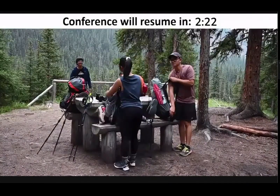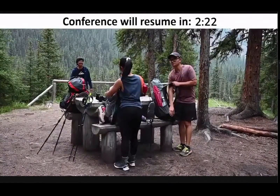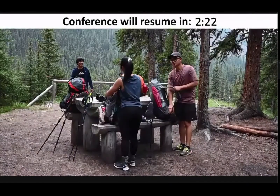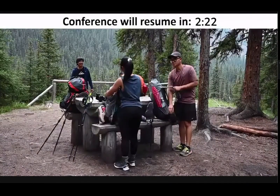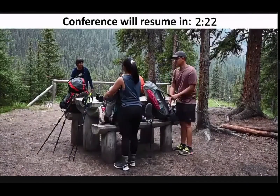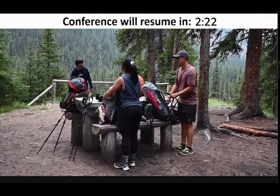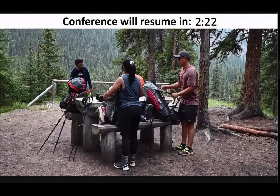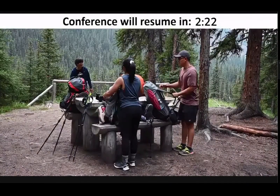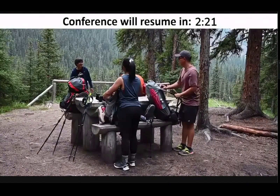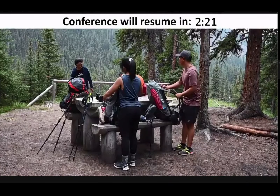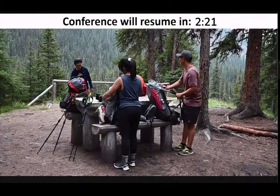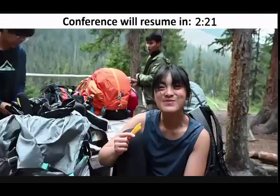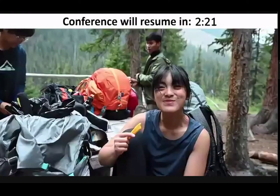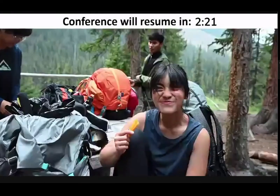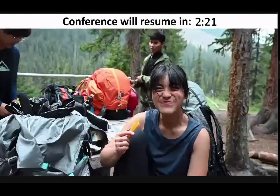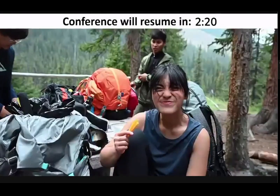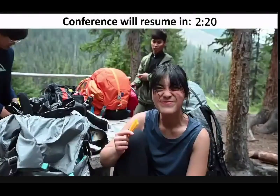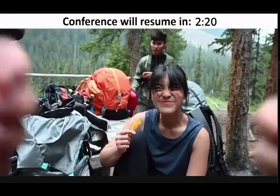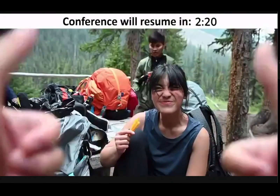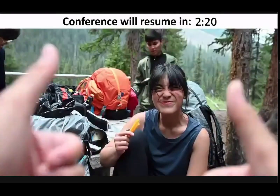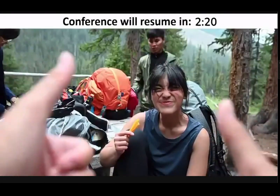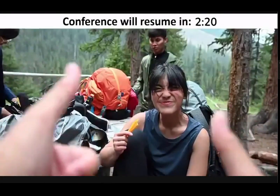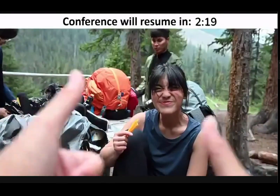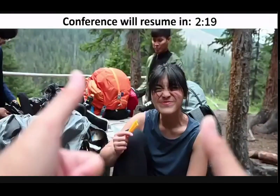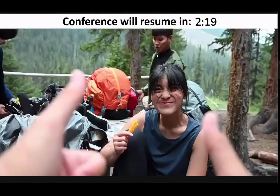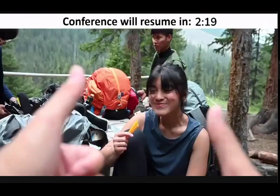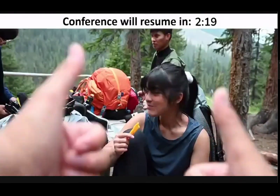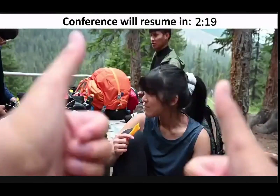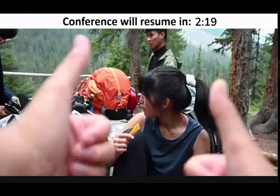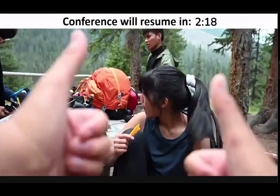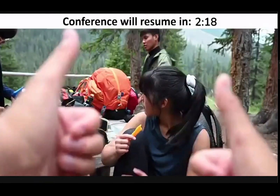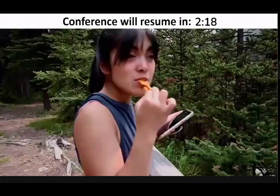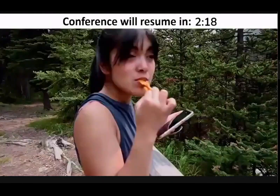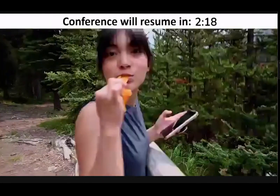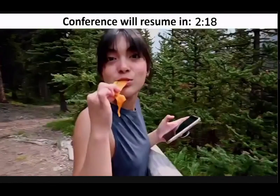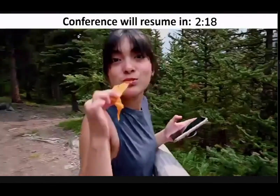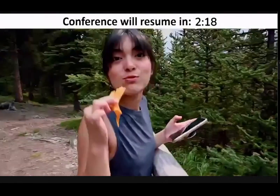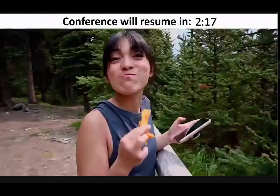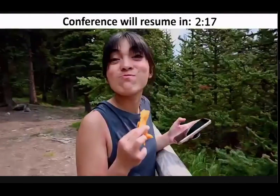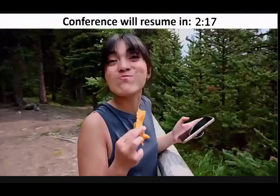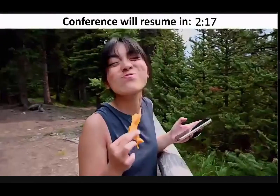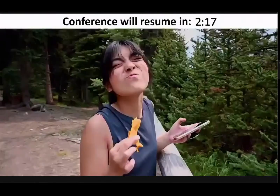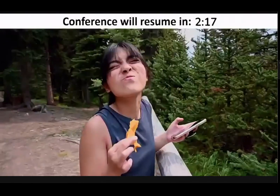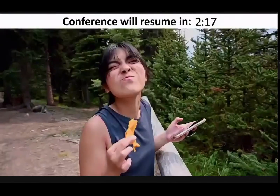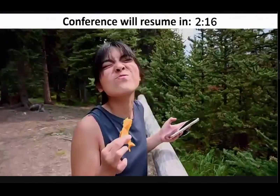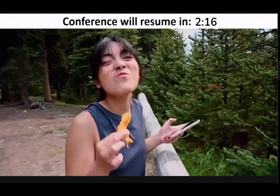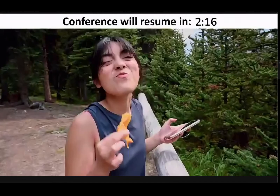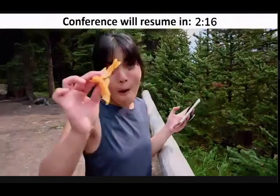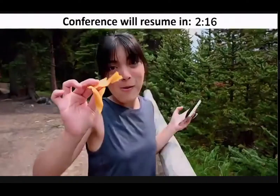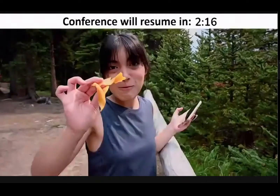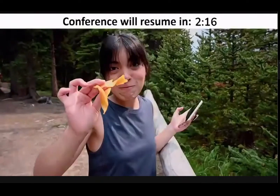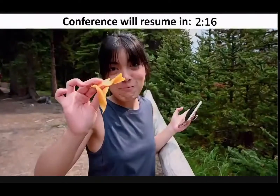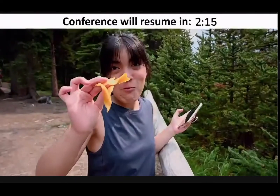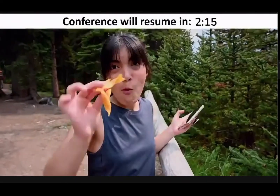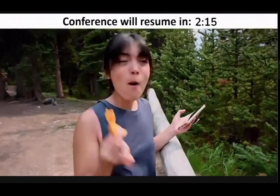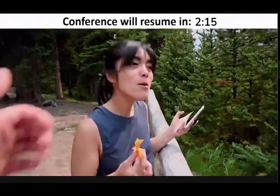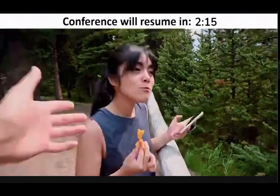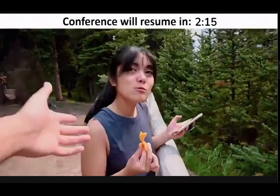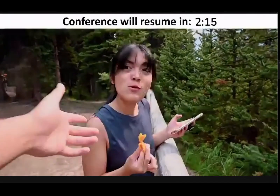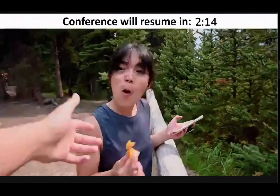Around a picnic table of half-sawn logs, the hikers in sneakers and light clothing break out water and snacks.